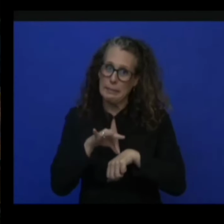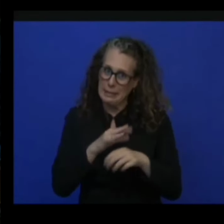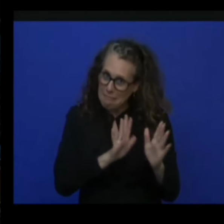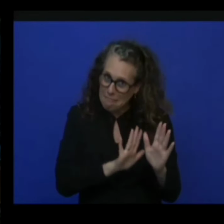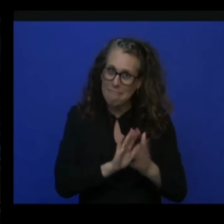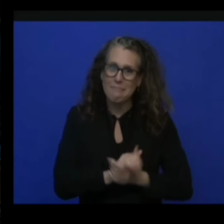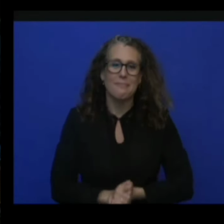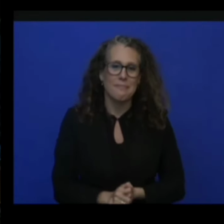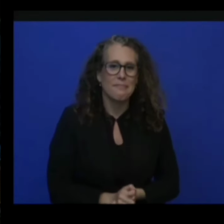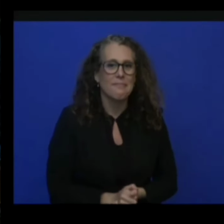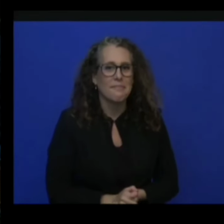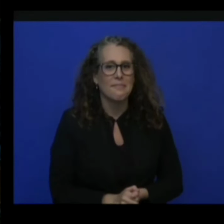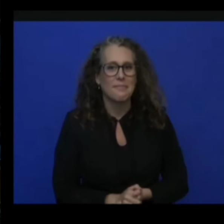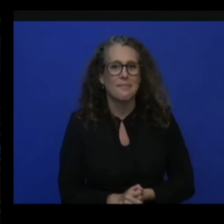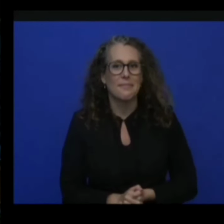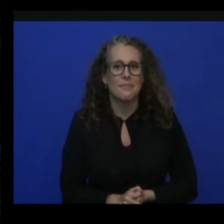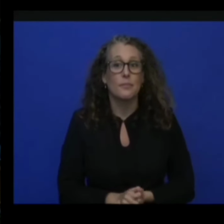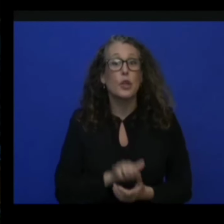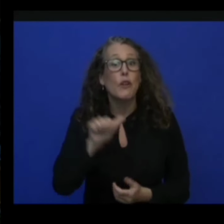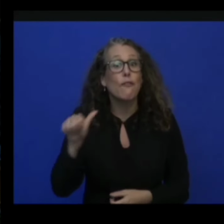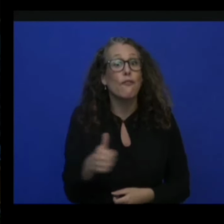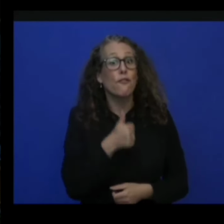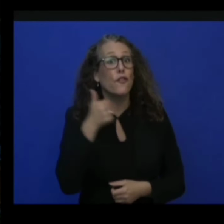I first give the floor to Her Excellency